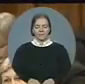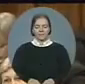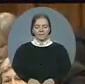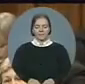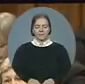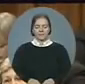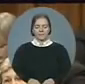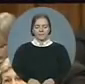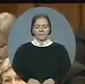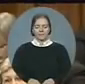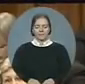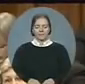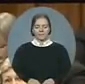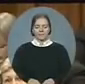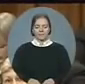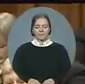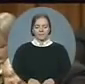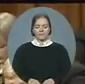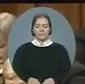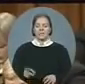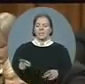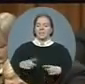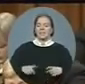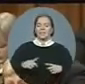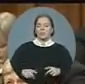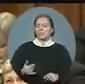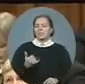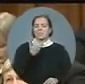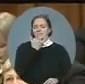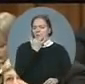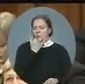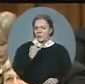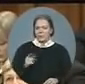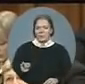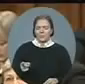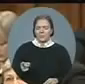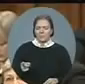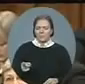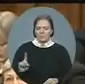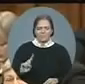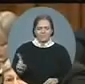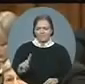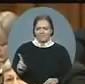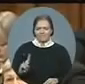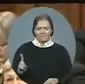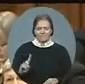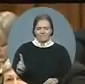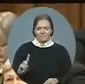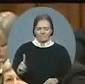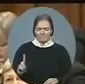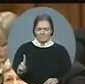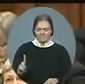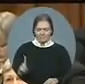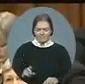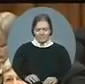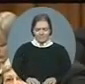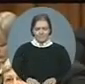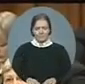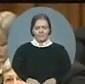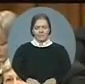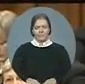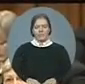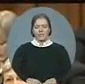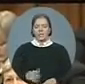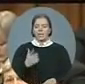Wisconsin is factually wrong. And it seems that liberals know no depth in terms of how far they will go to try to smear people without any evidence, without